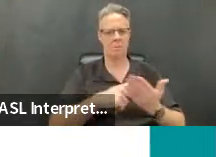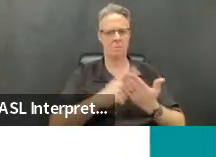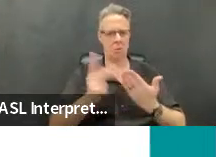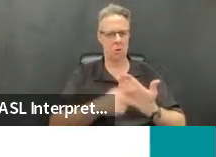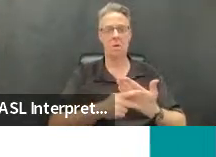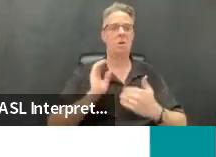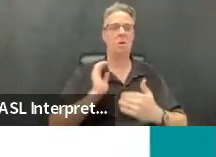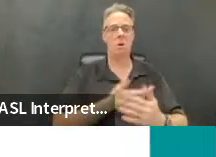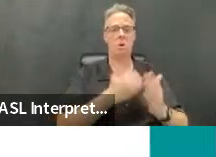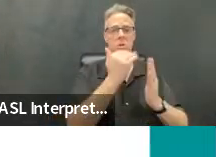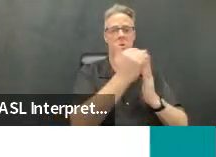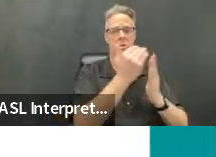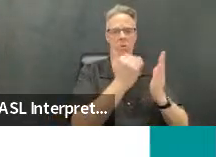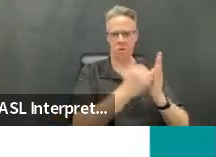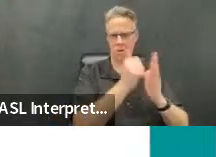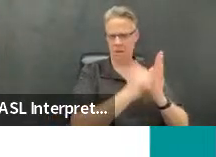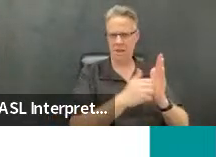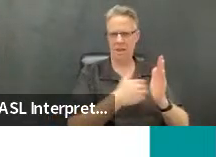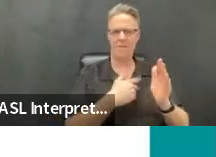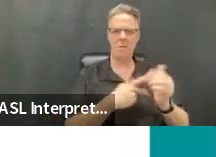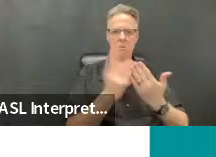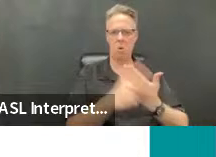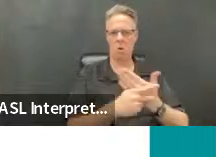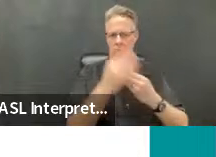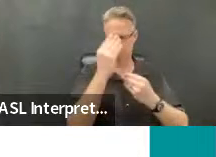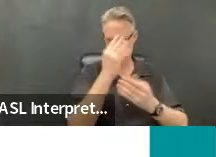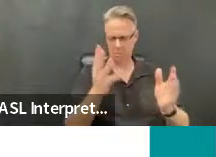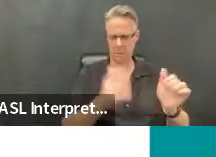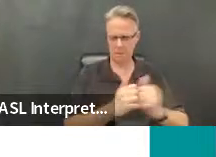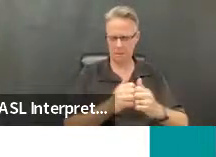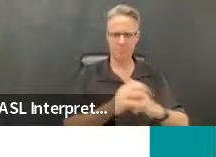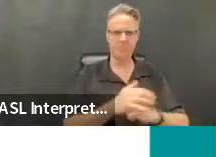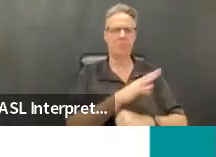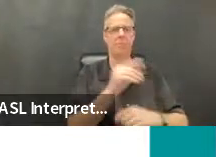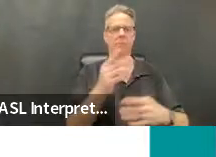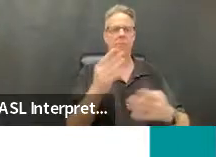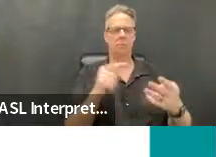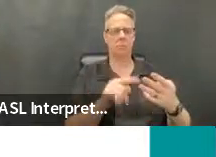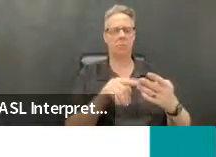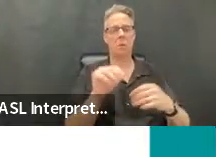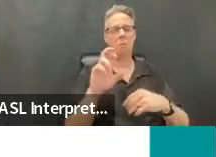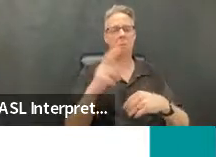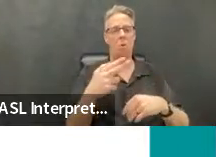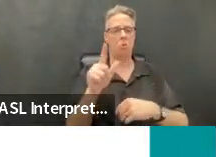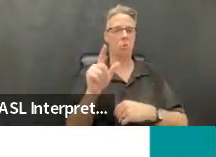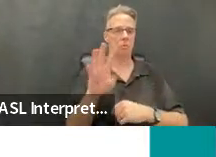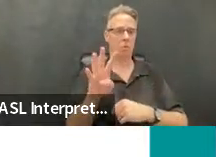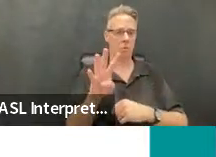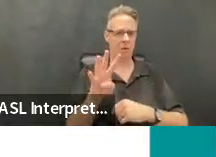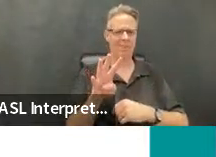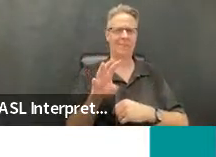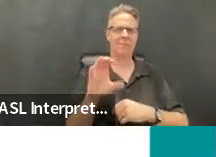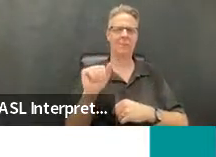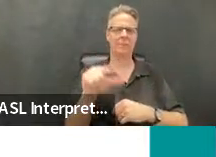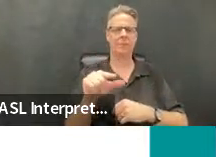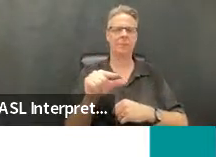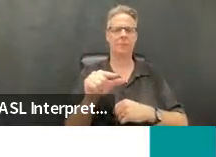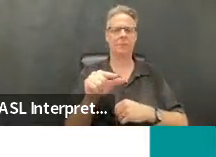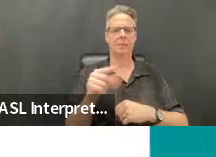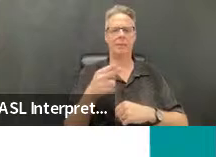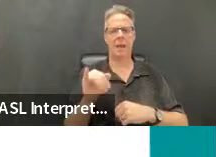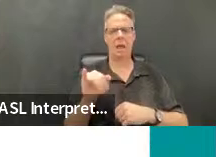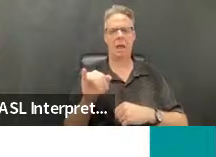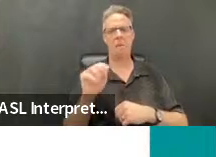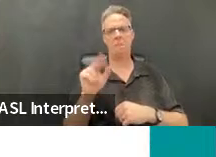agenda today, we'll have a program update, and then we're going to also talk about the March 24th CAG Hayden Island